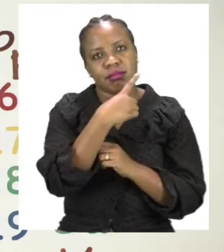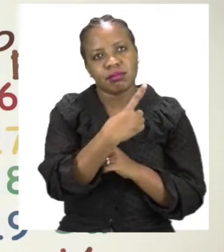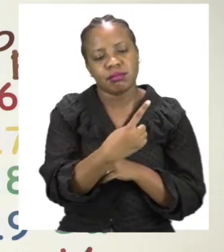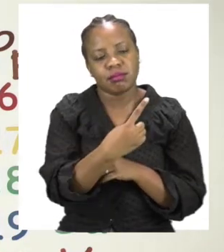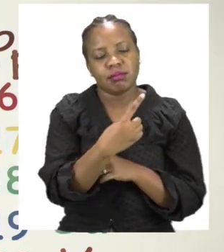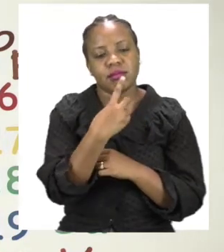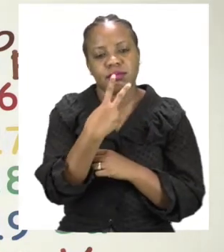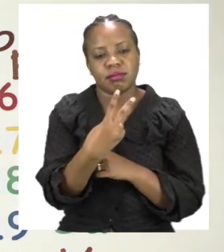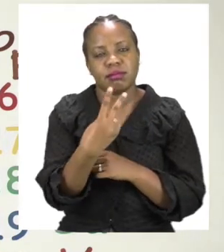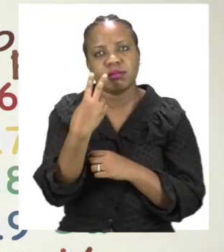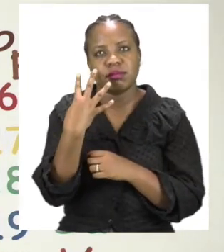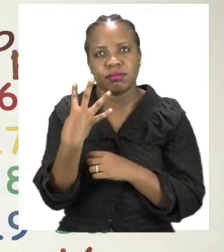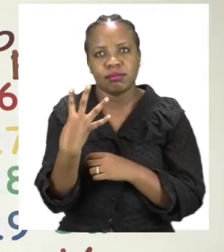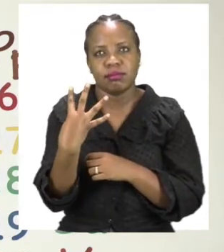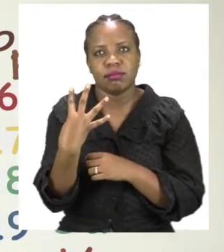124